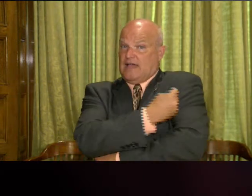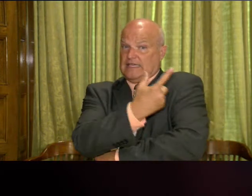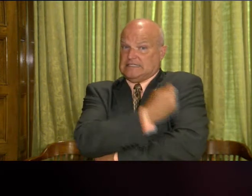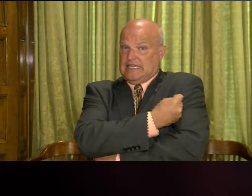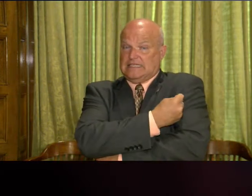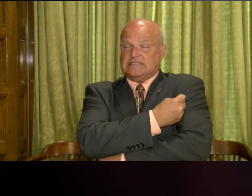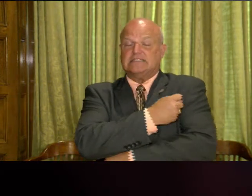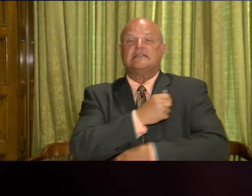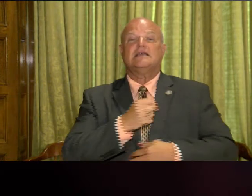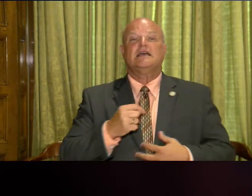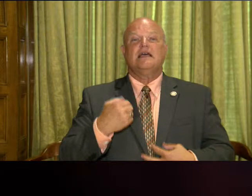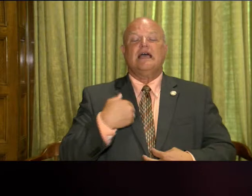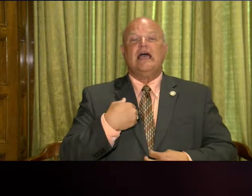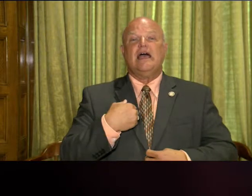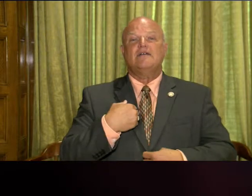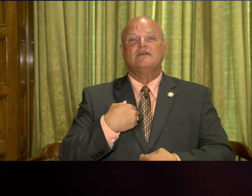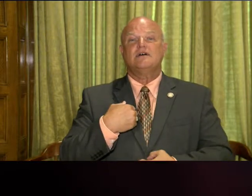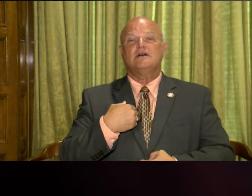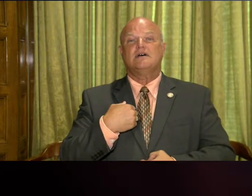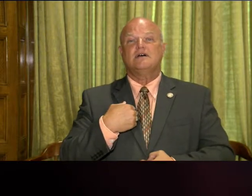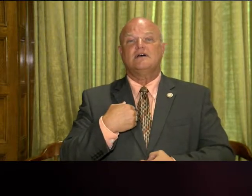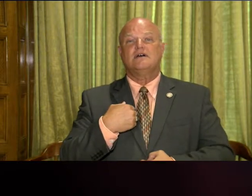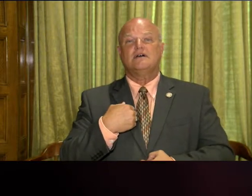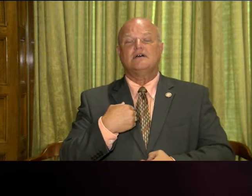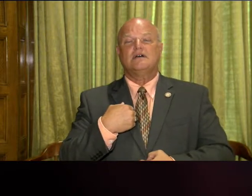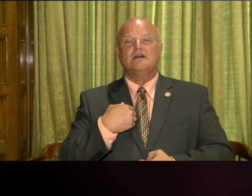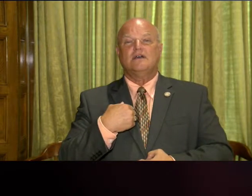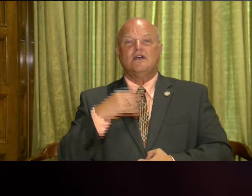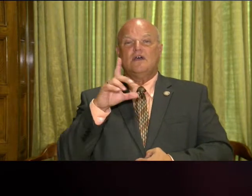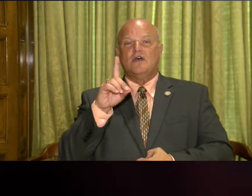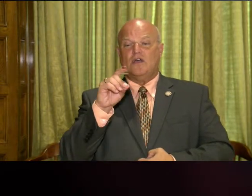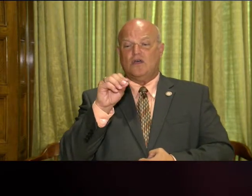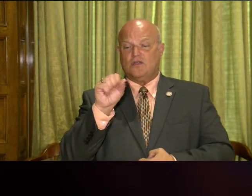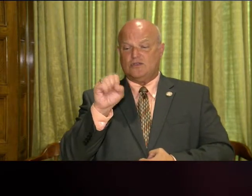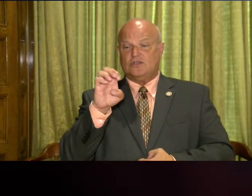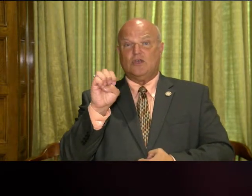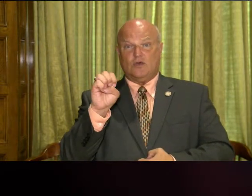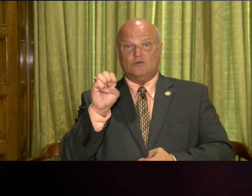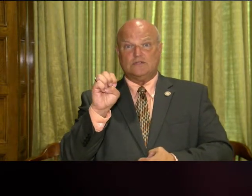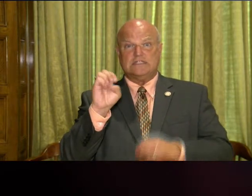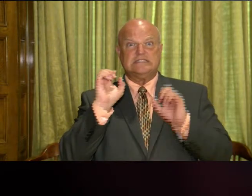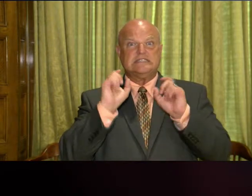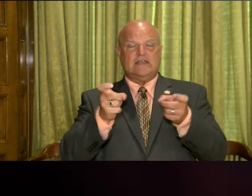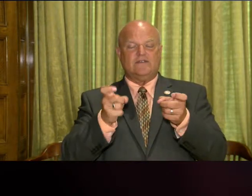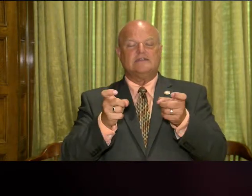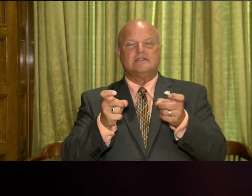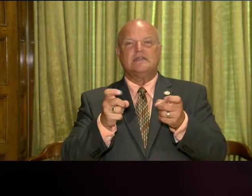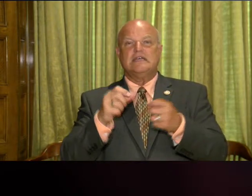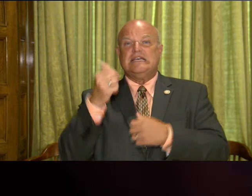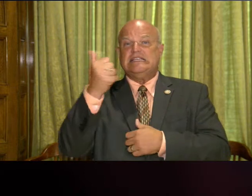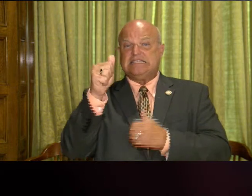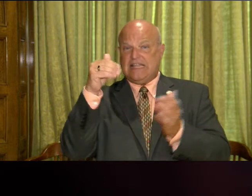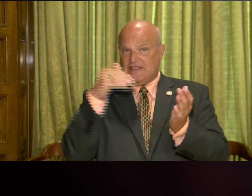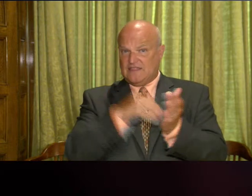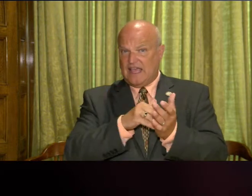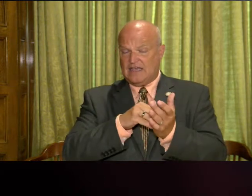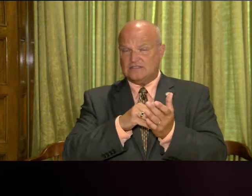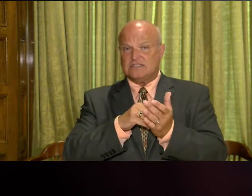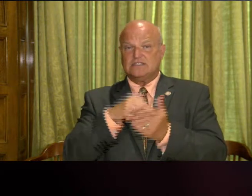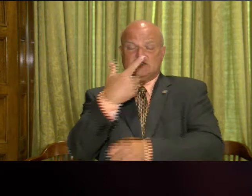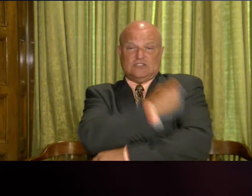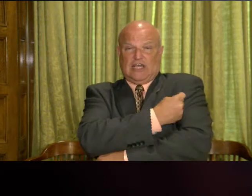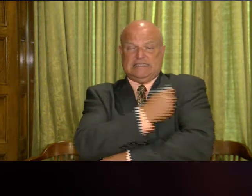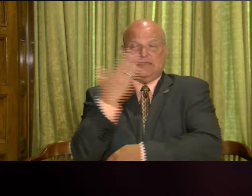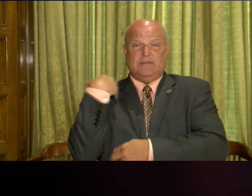have 19, let's just look at the doses given is the number that's most important. 10,000 doses given